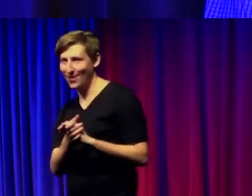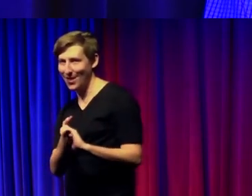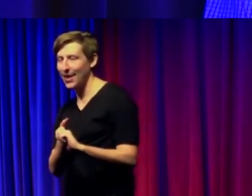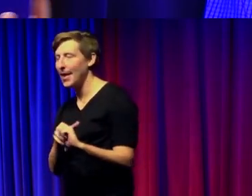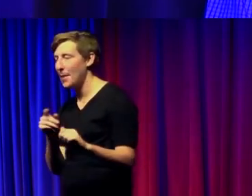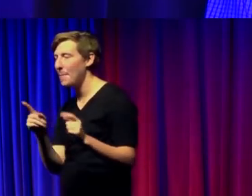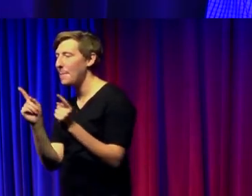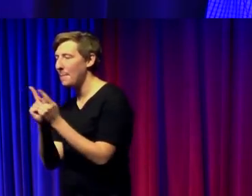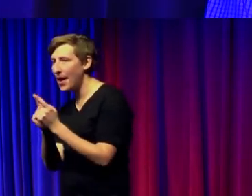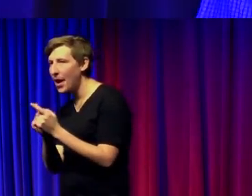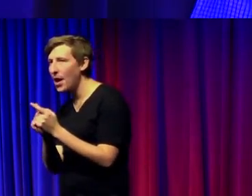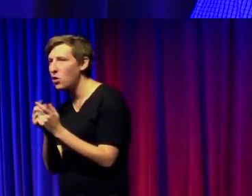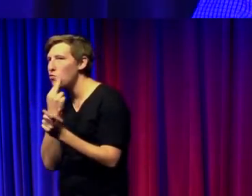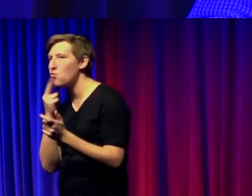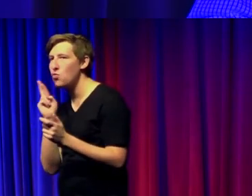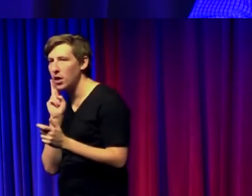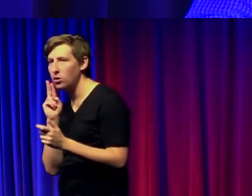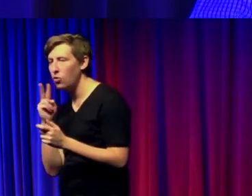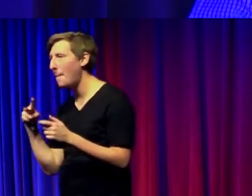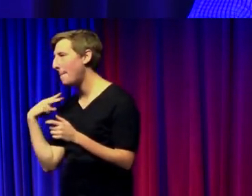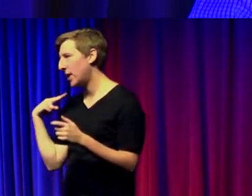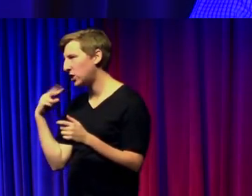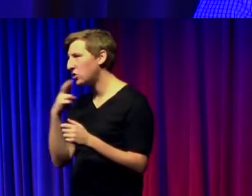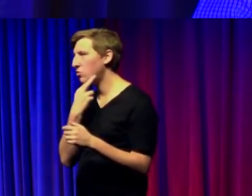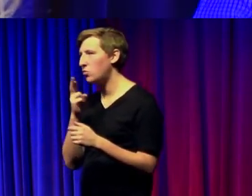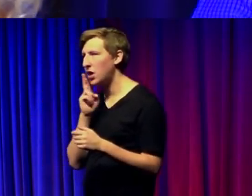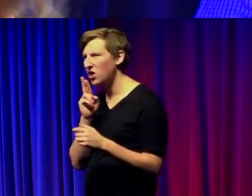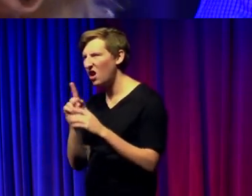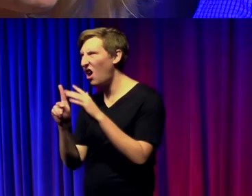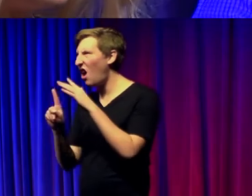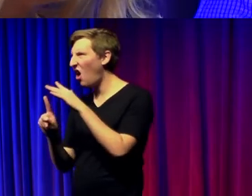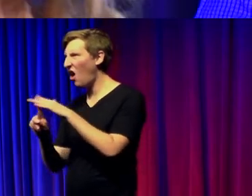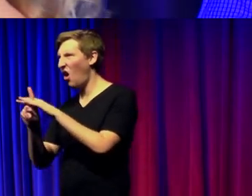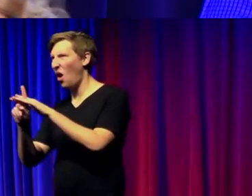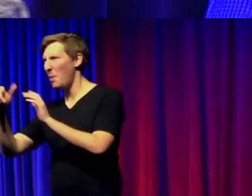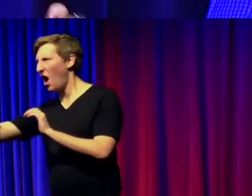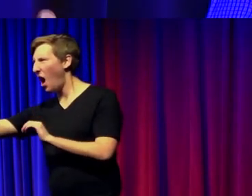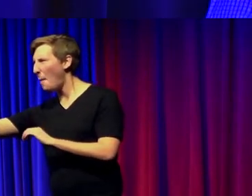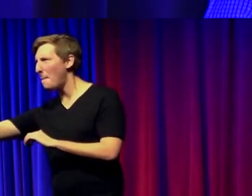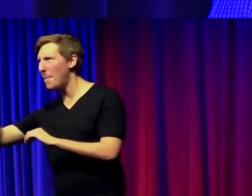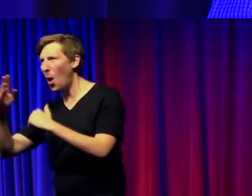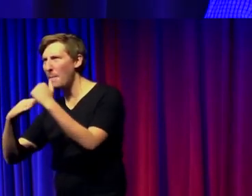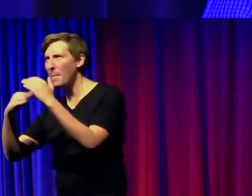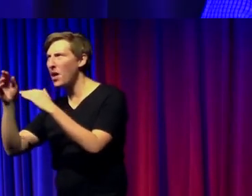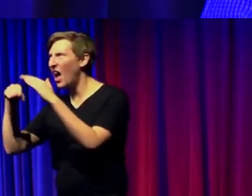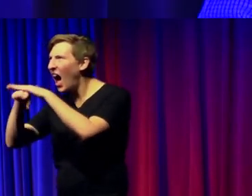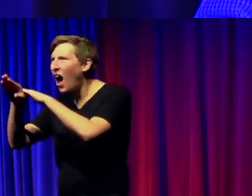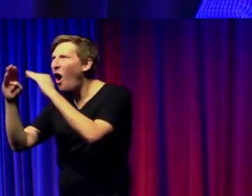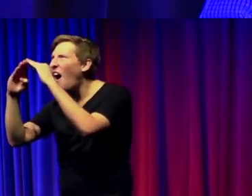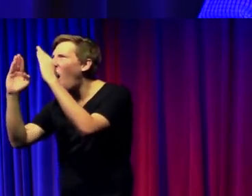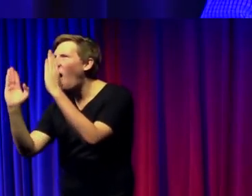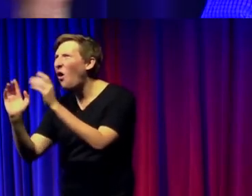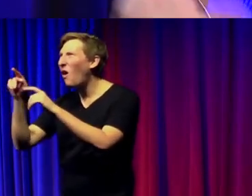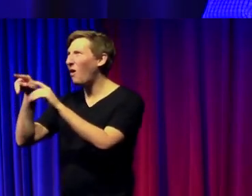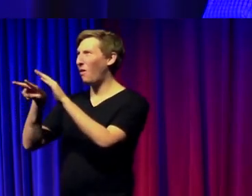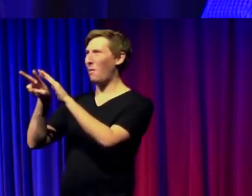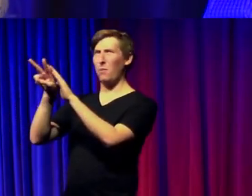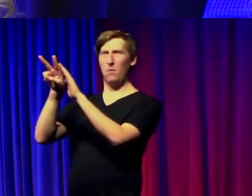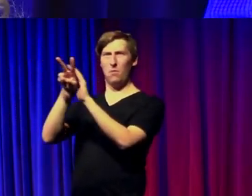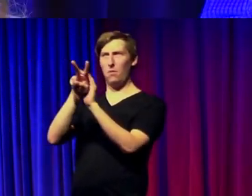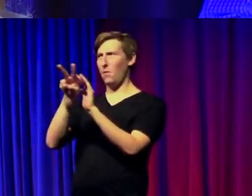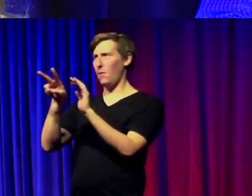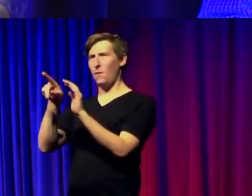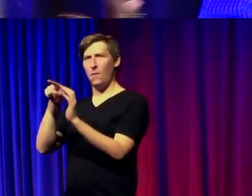Mexican restaurant in town. I was like, rad. We show up to an apartment building, we go into someone's home, which is fine and cool. He spoke